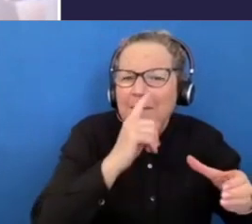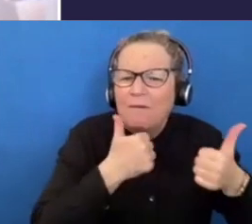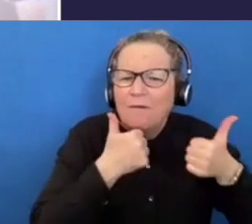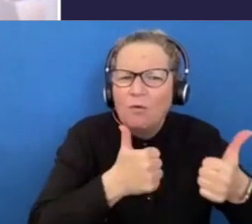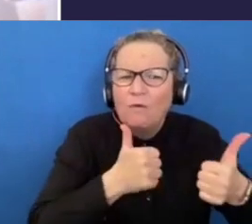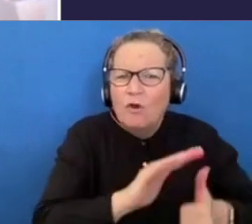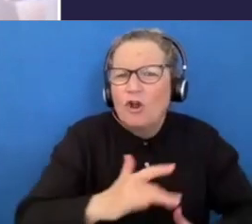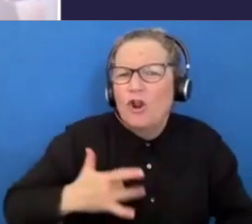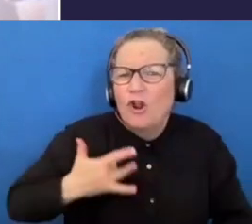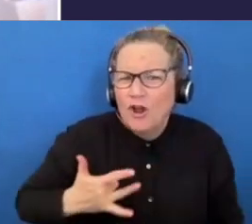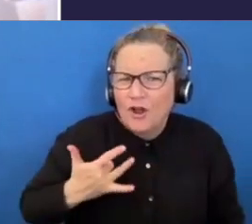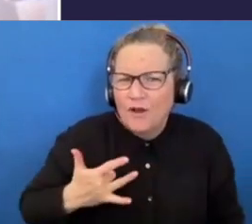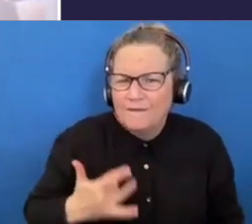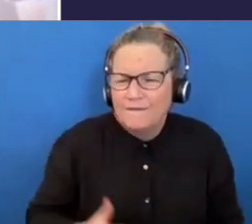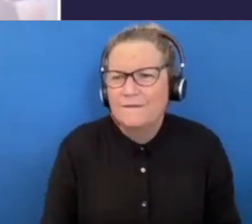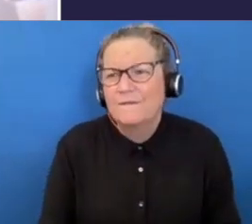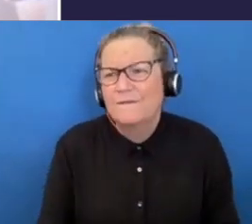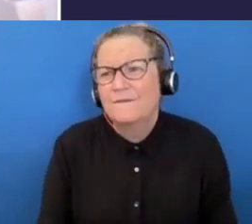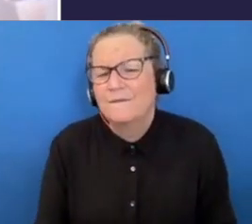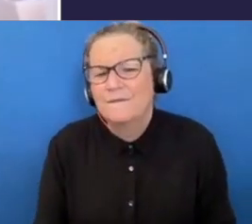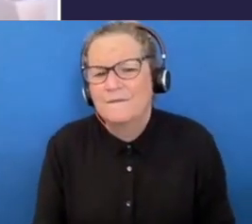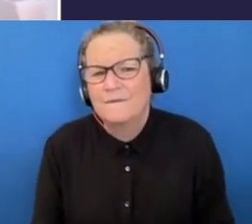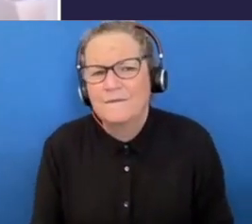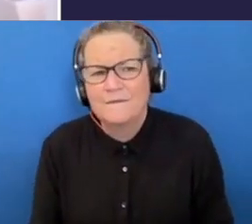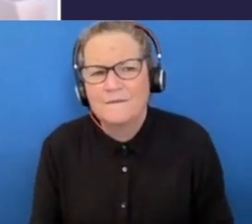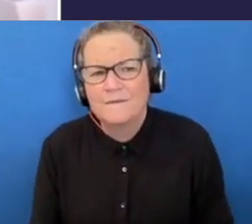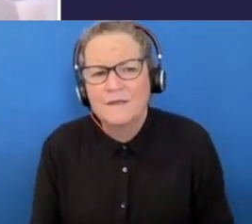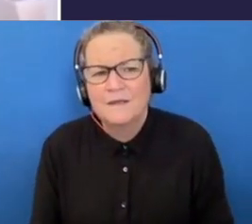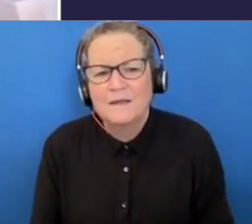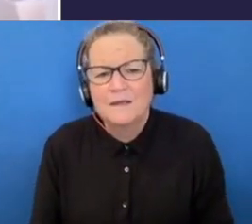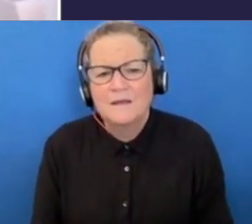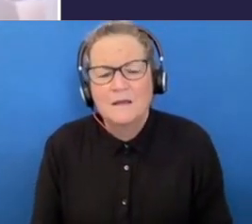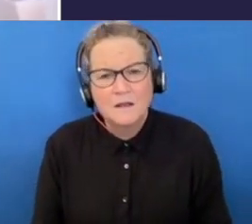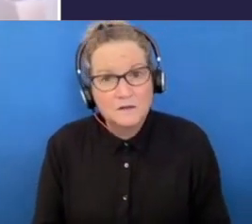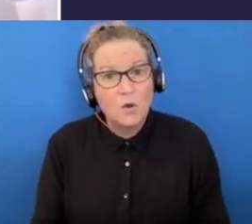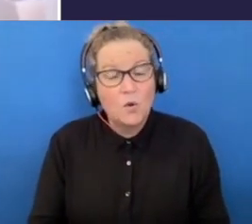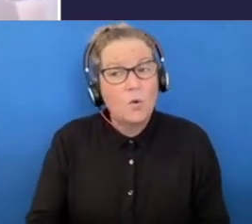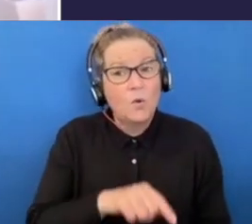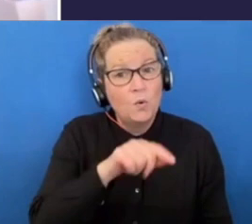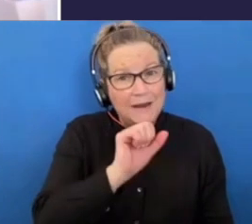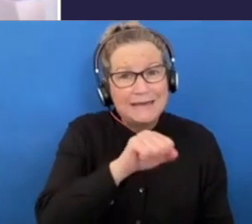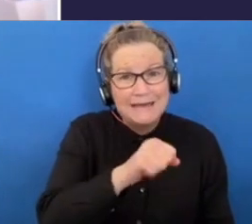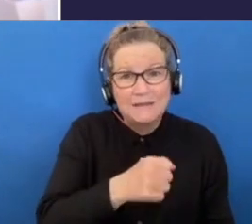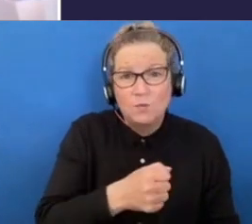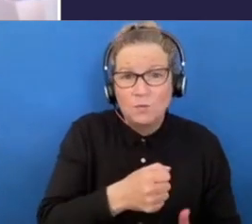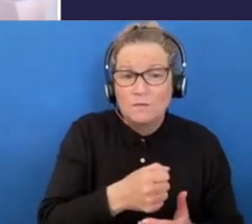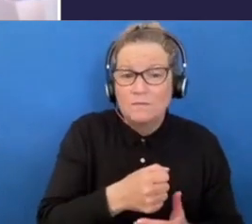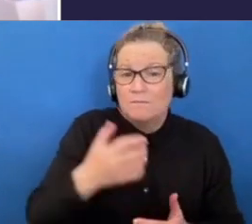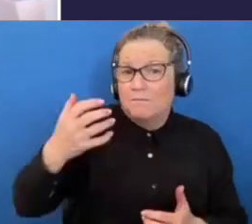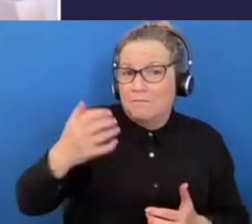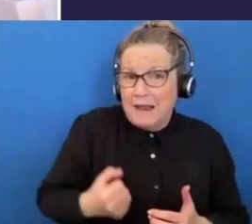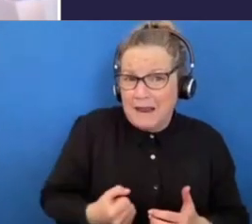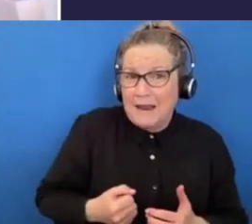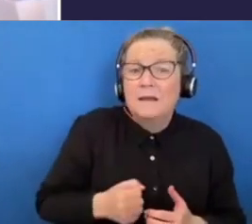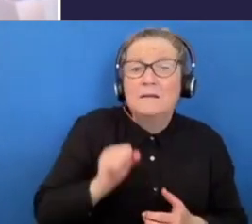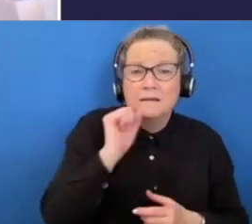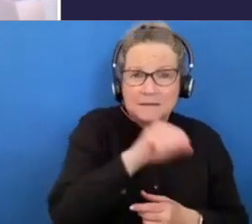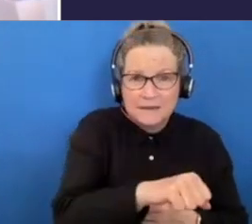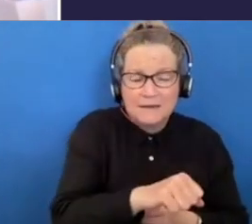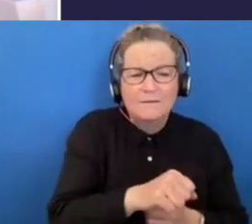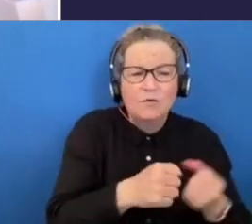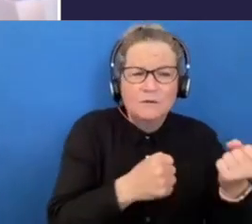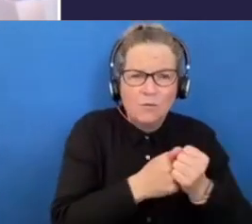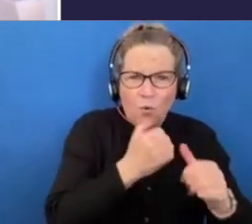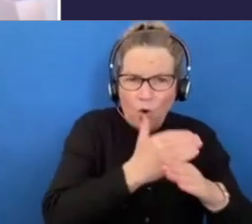well. So they are paid support workers, yes, so they do invoice us. There is a certain amount of